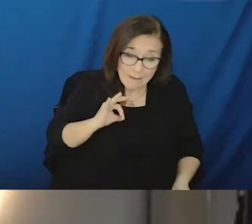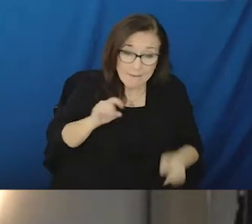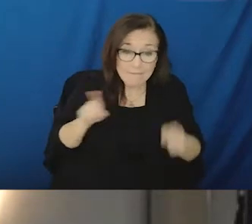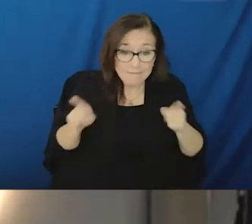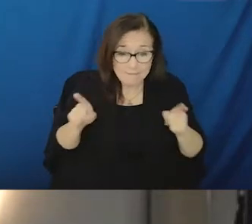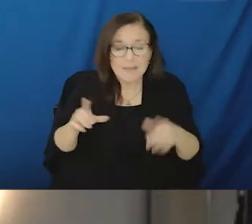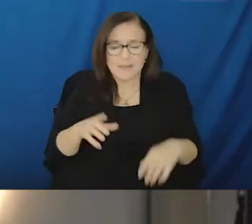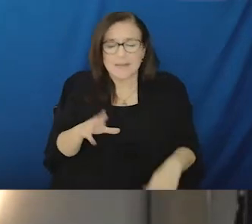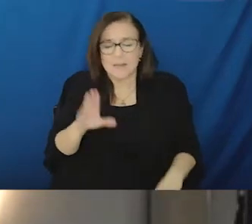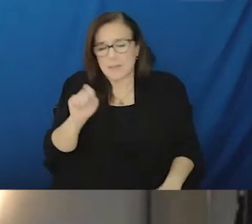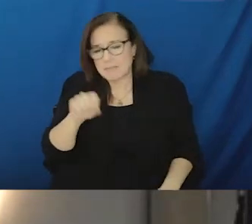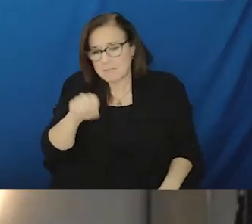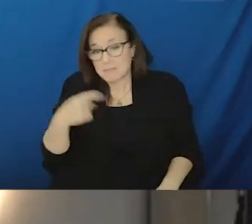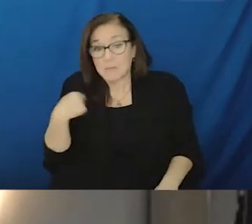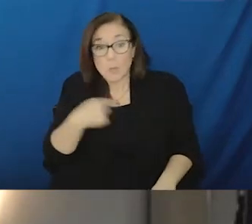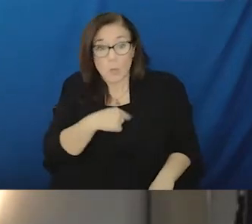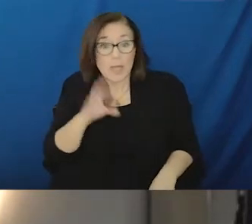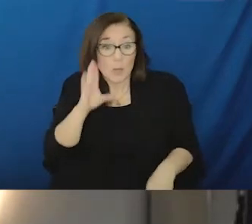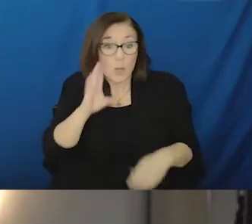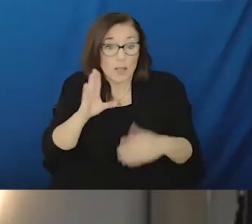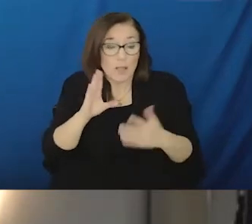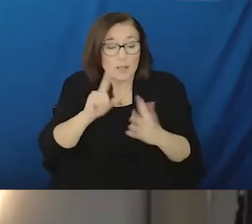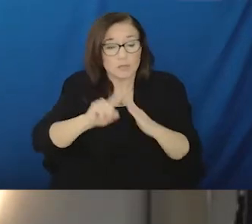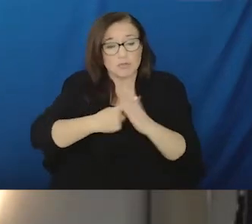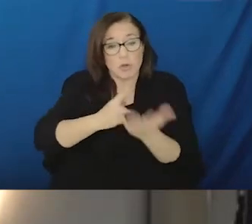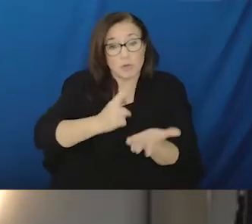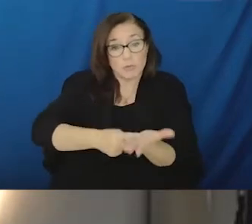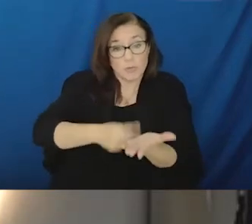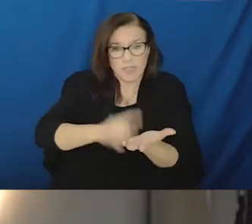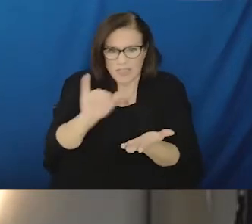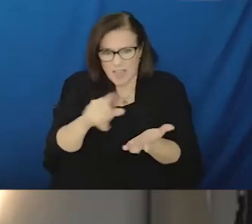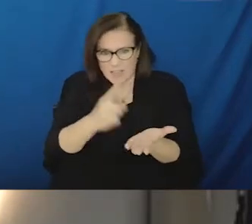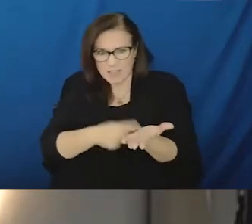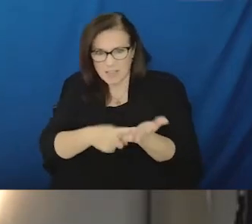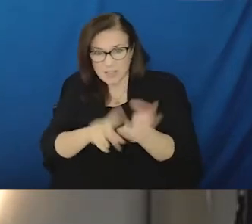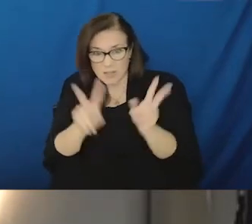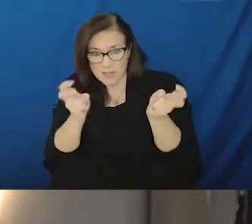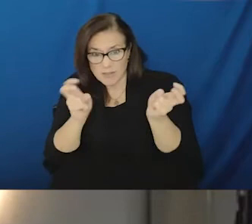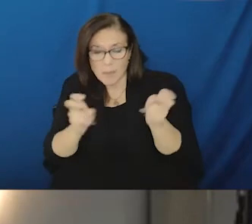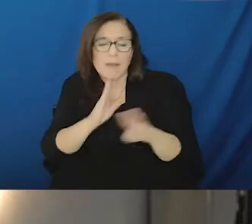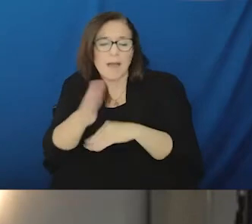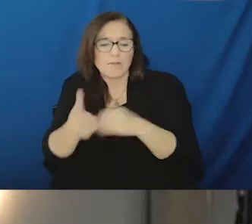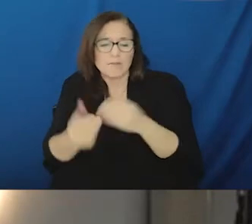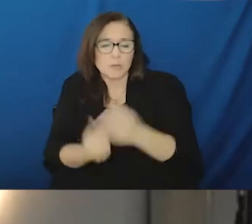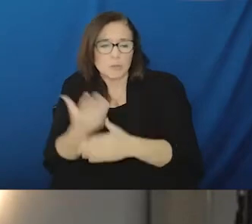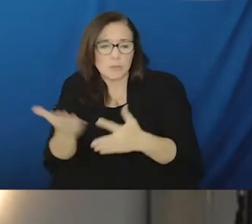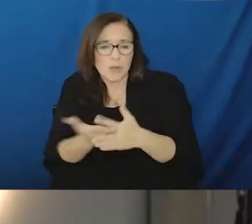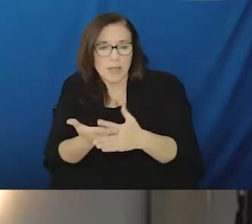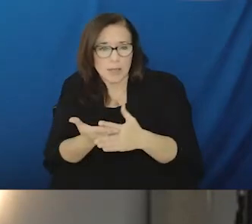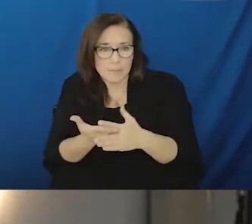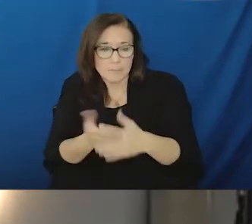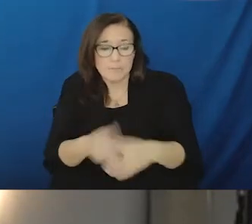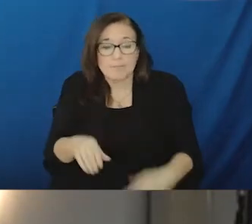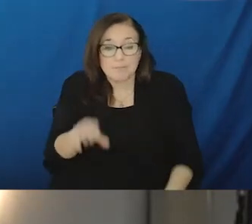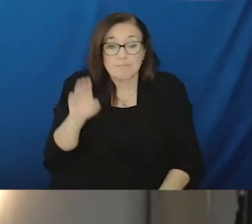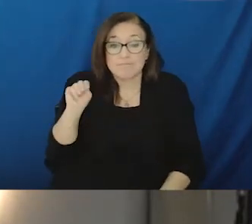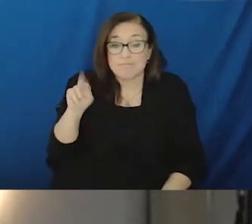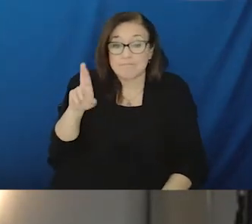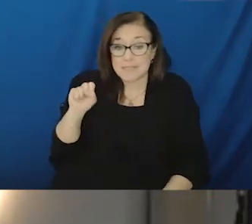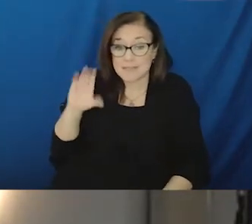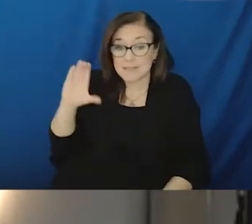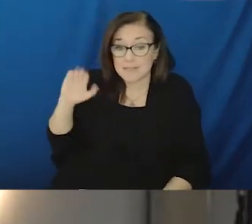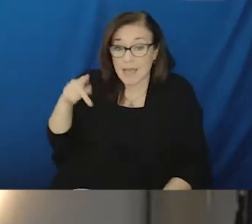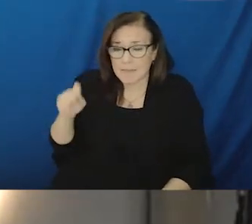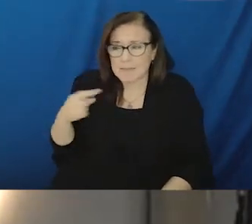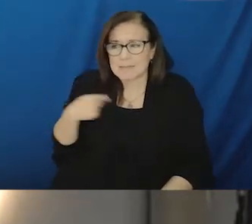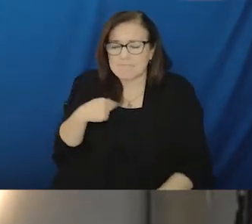week or right after spring break. Okay. I mean, again, I just would hope that they could happen as soon as feasibly possible, so